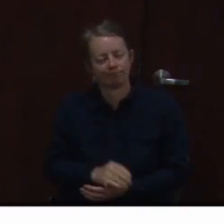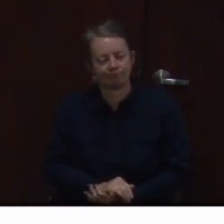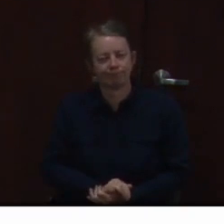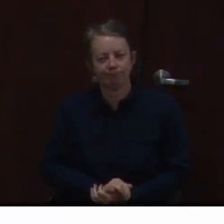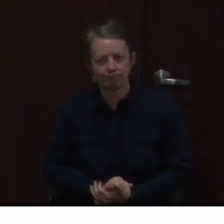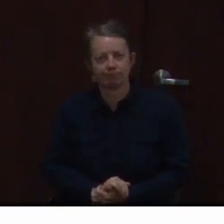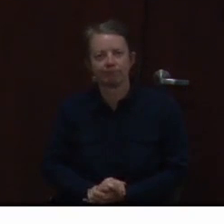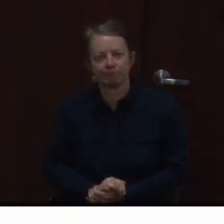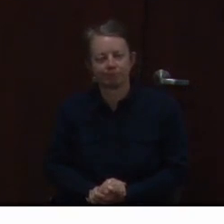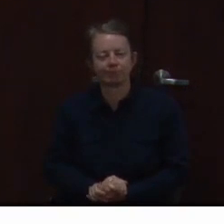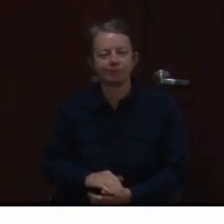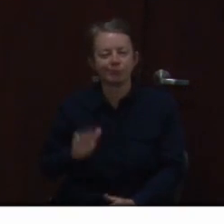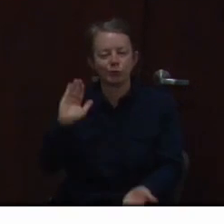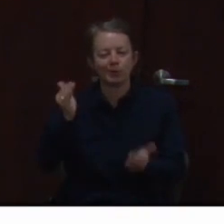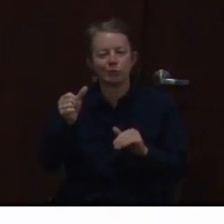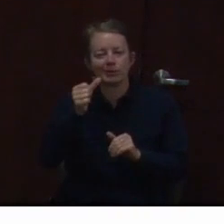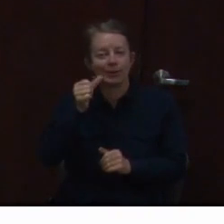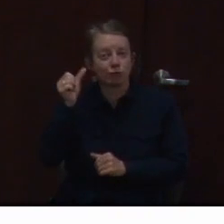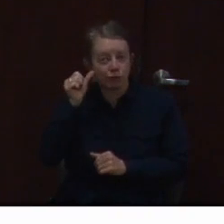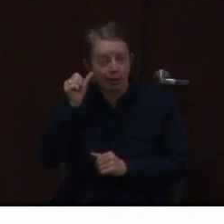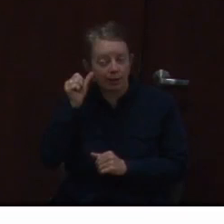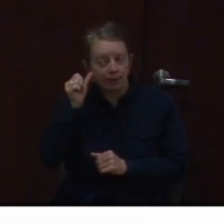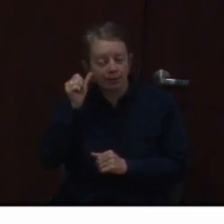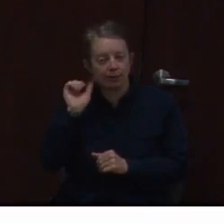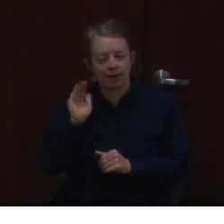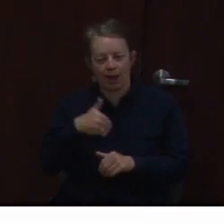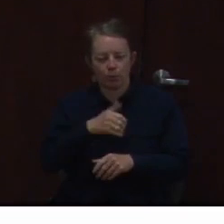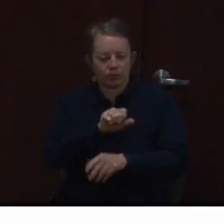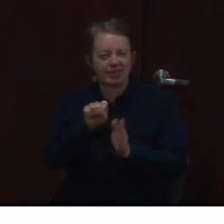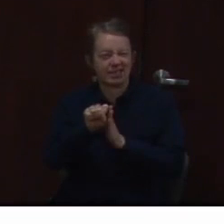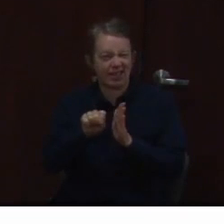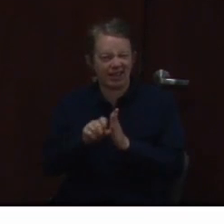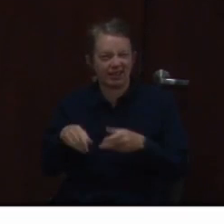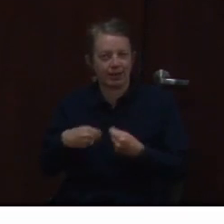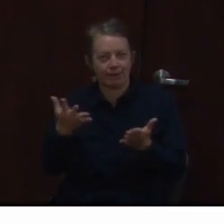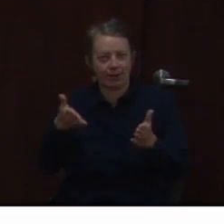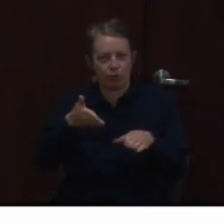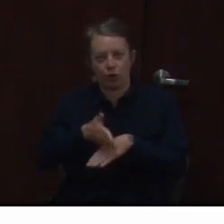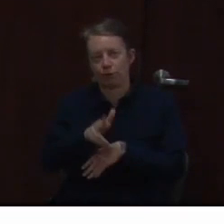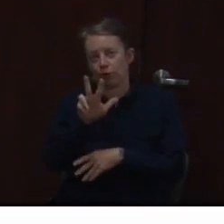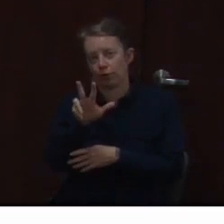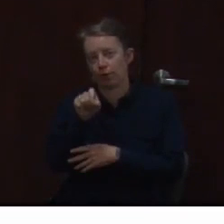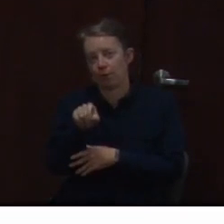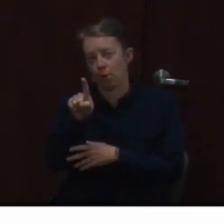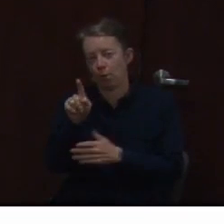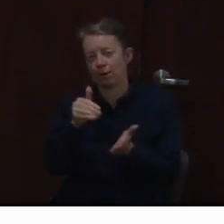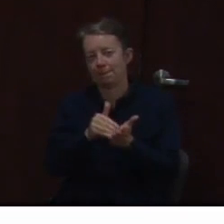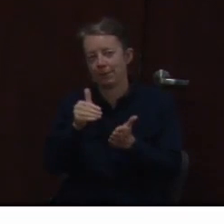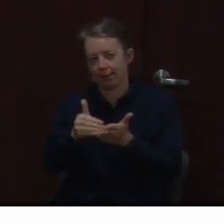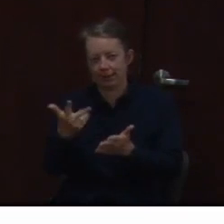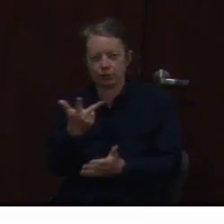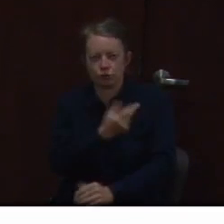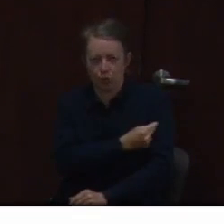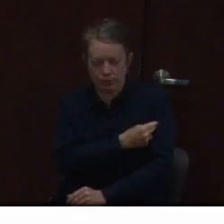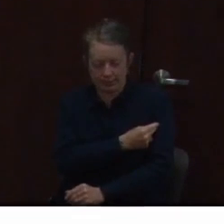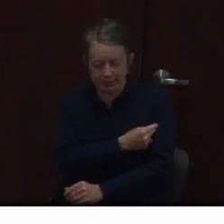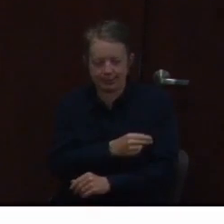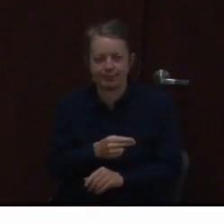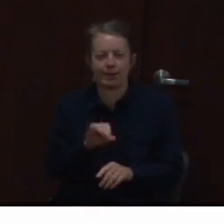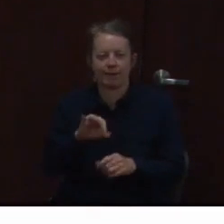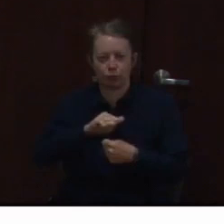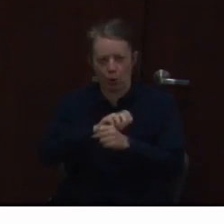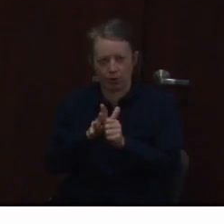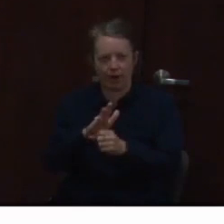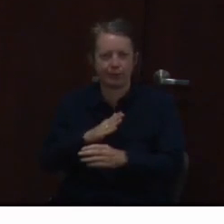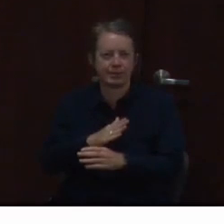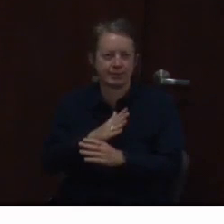So as of yesterday, our state had administered over 3.1 million doses of vaccine,